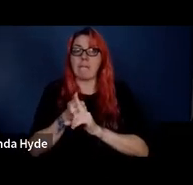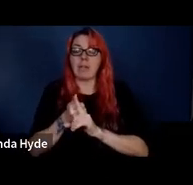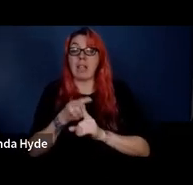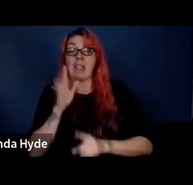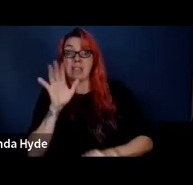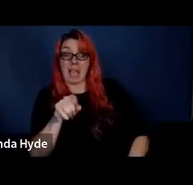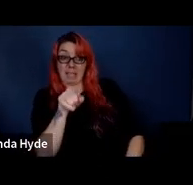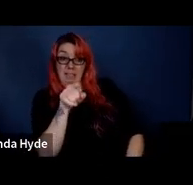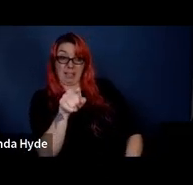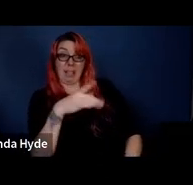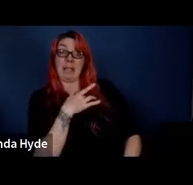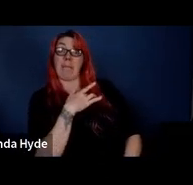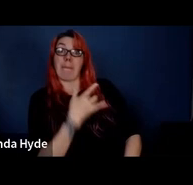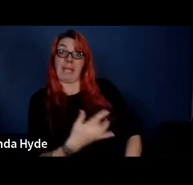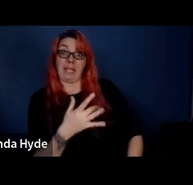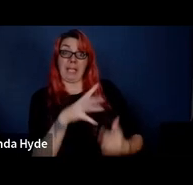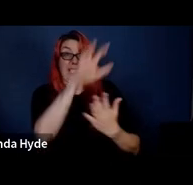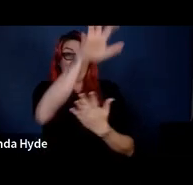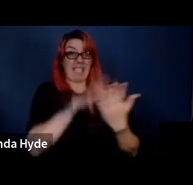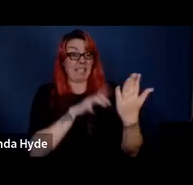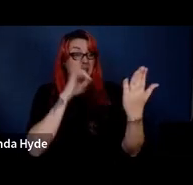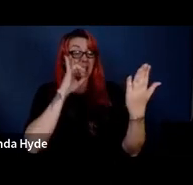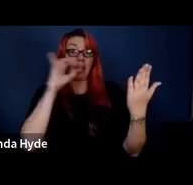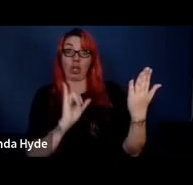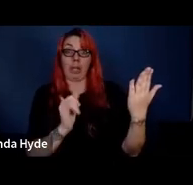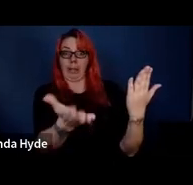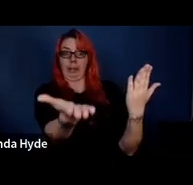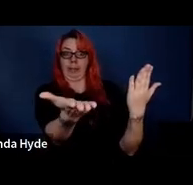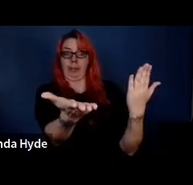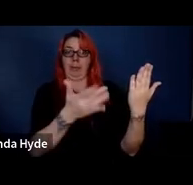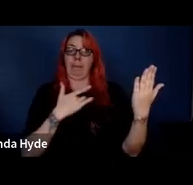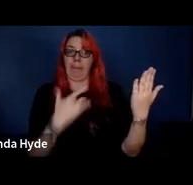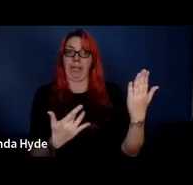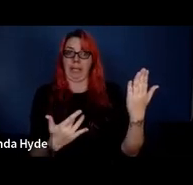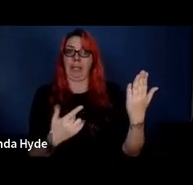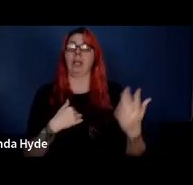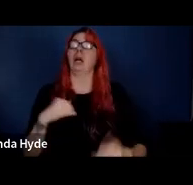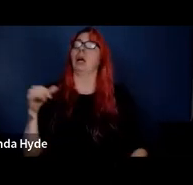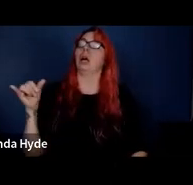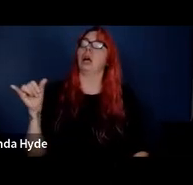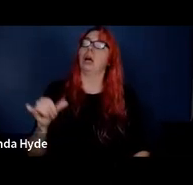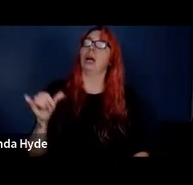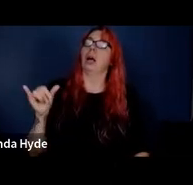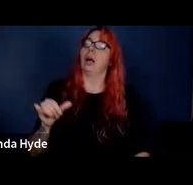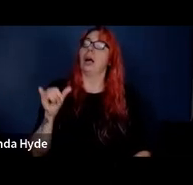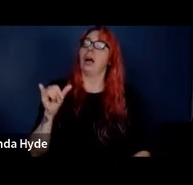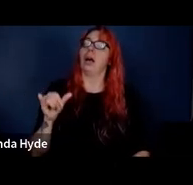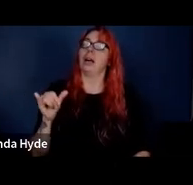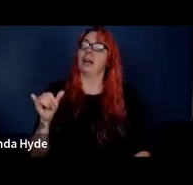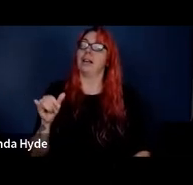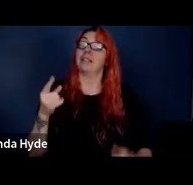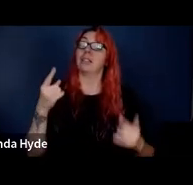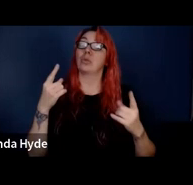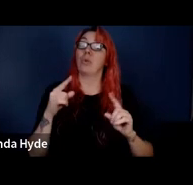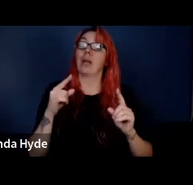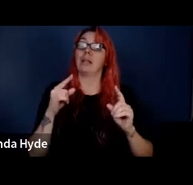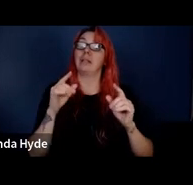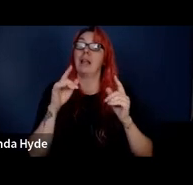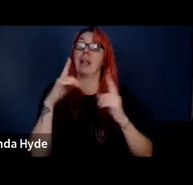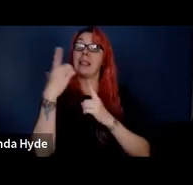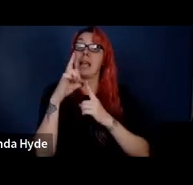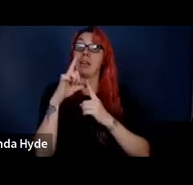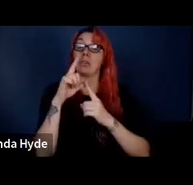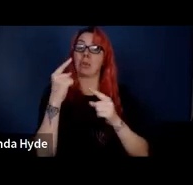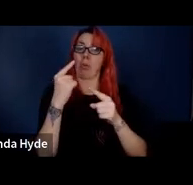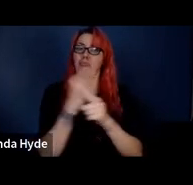Thank you, Heather. So you've had to do that work, in a more conscious way. Like I have to be prepared to pay attention to how